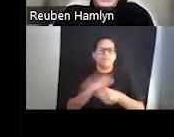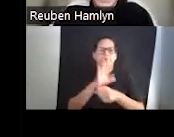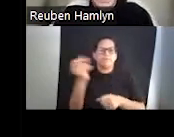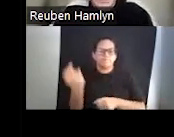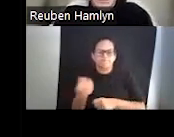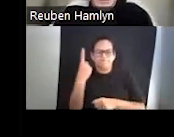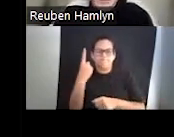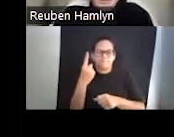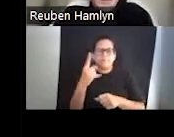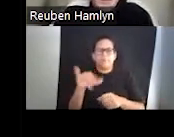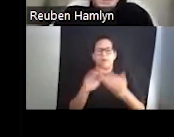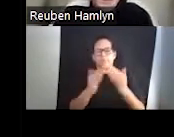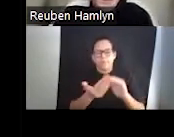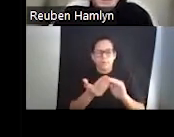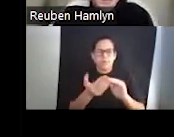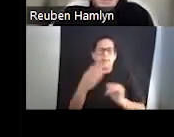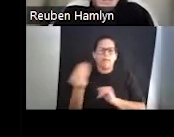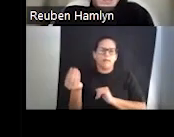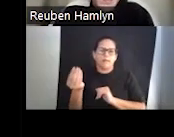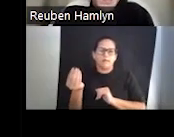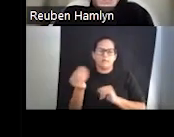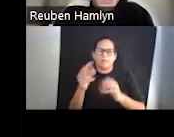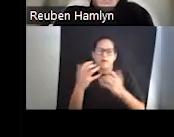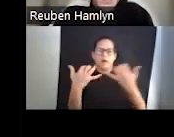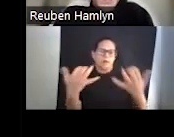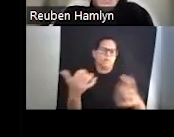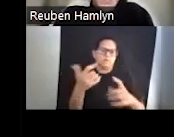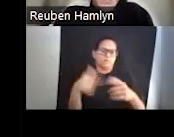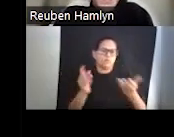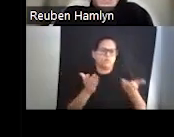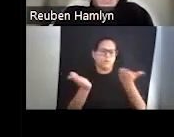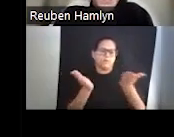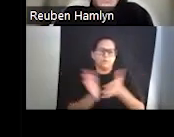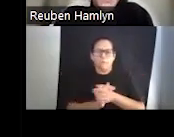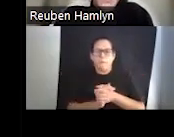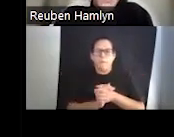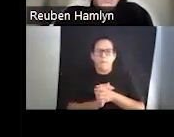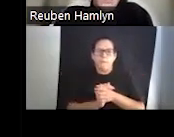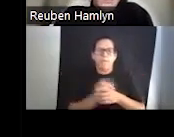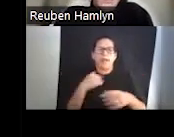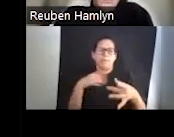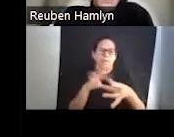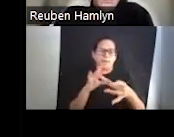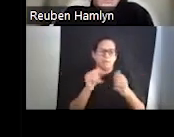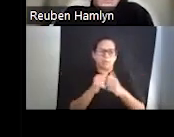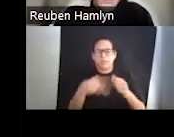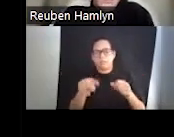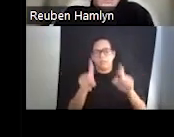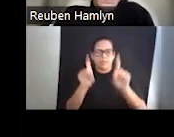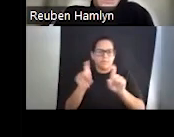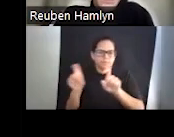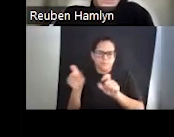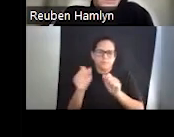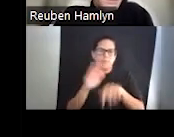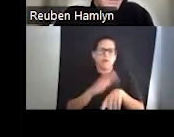understanding of the community and the audience it serves. So as I mentioned, we did experimentation around